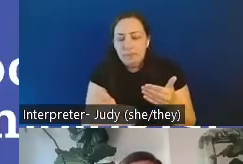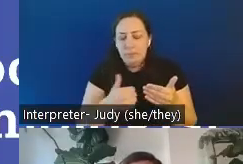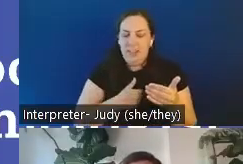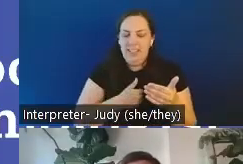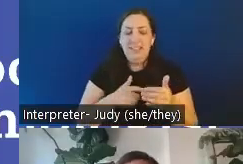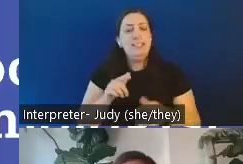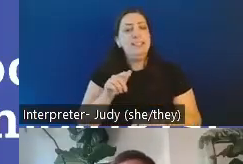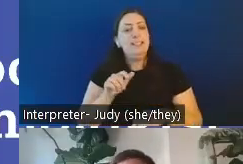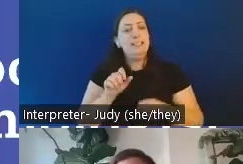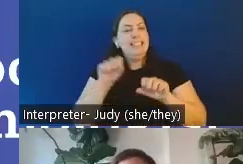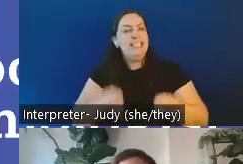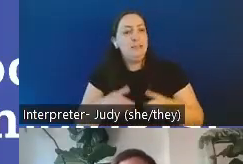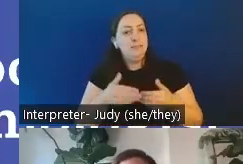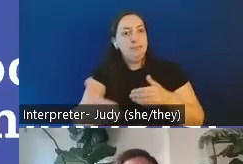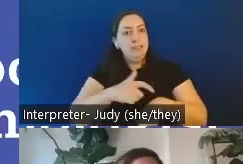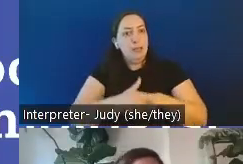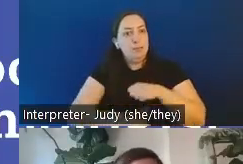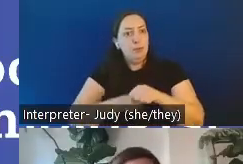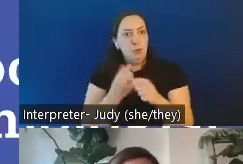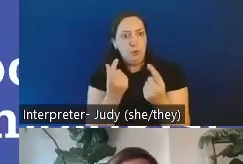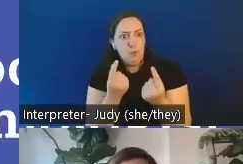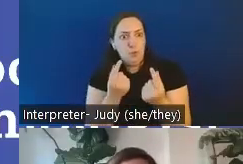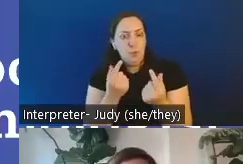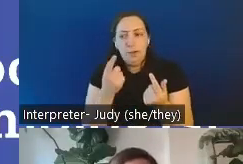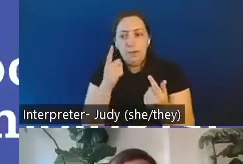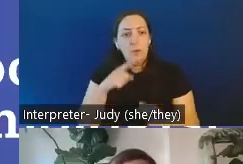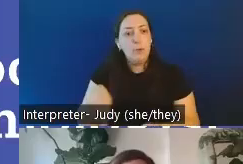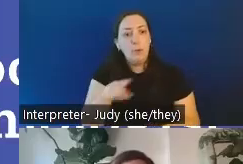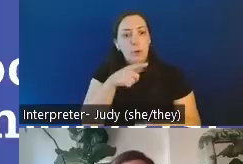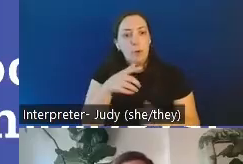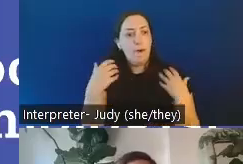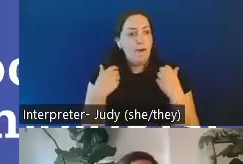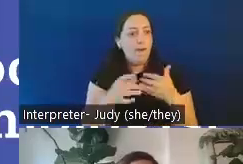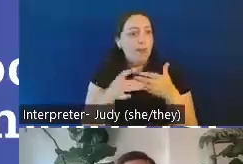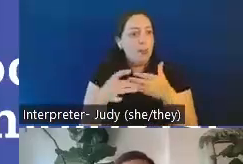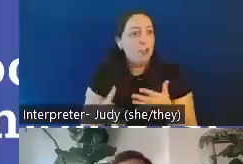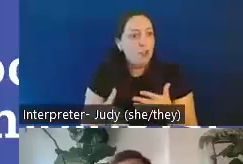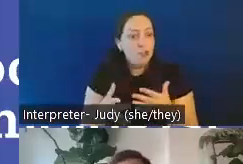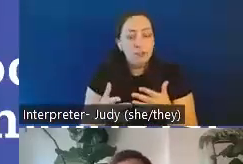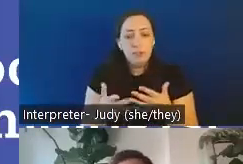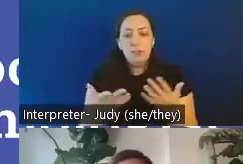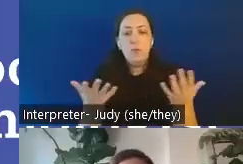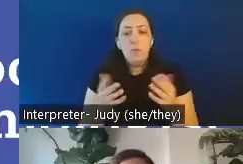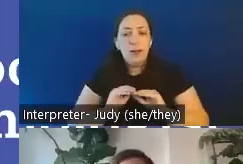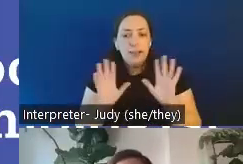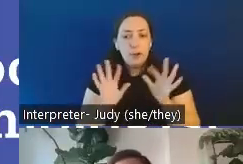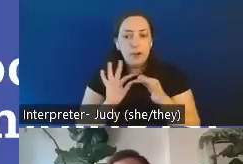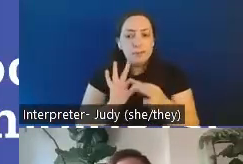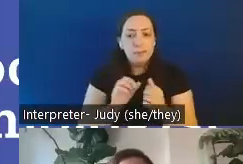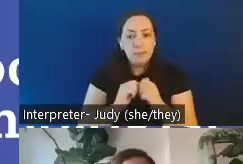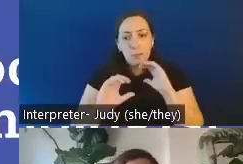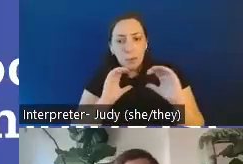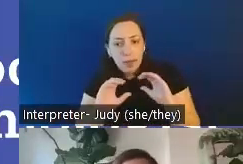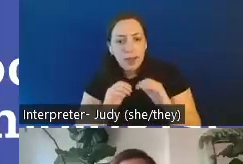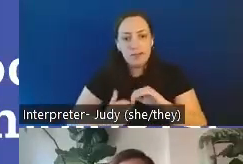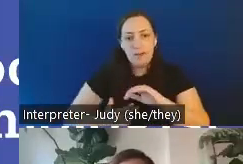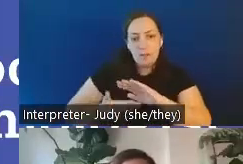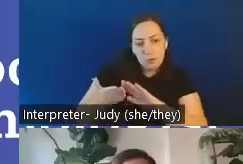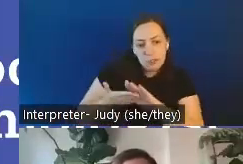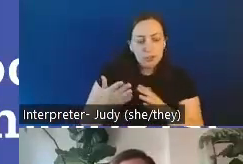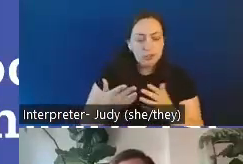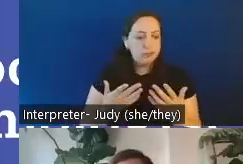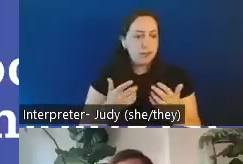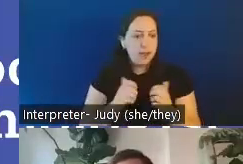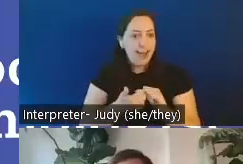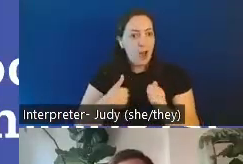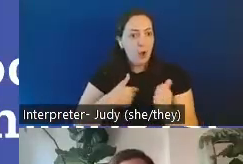apologies, particularly for you health leaders out there. What clarity around communications, operations, how we